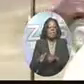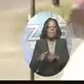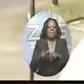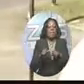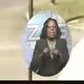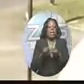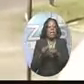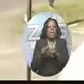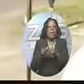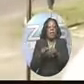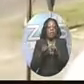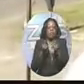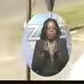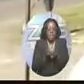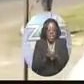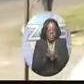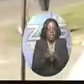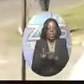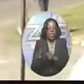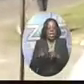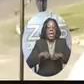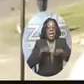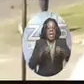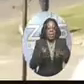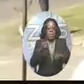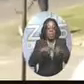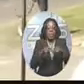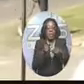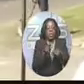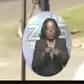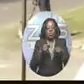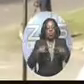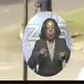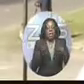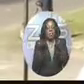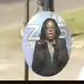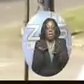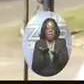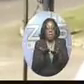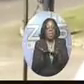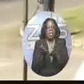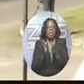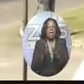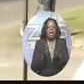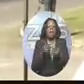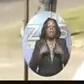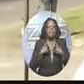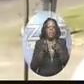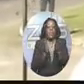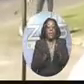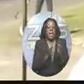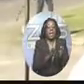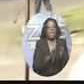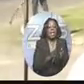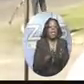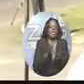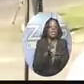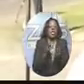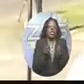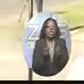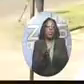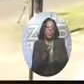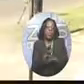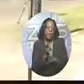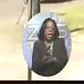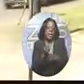it? Well, first of all, continued wisdom from the Lord in terms of the planning and the way we go about doing things,